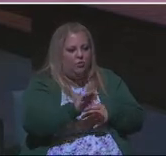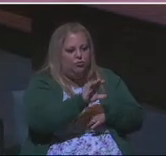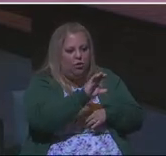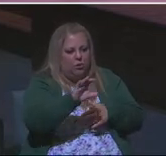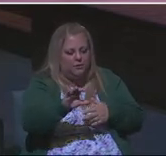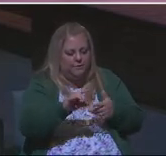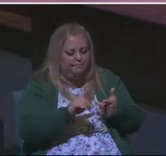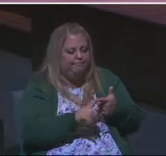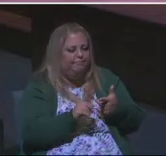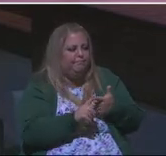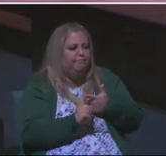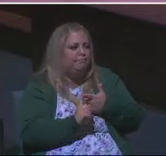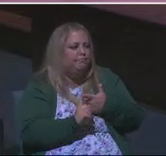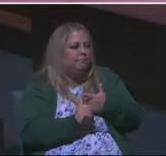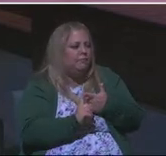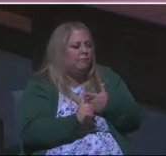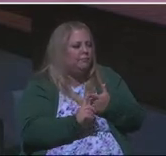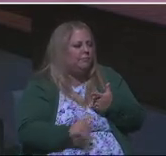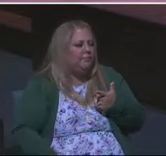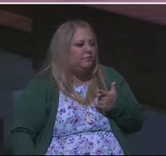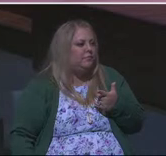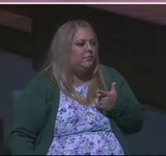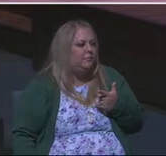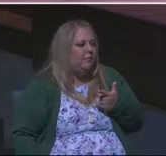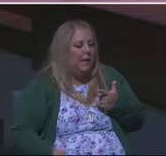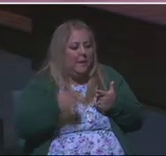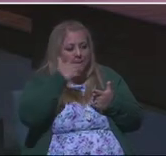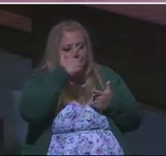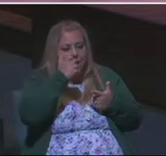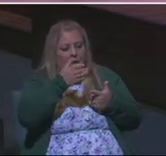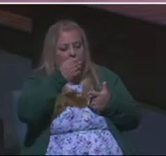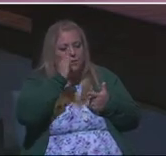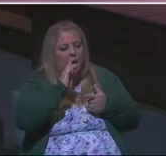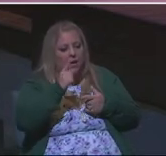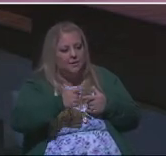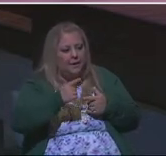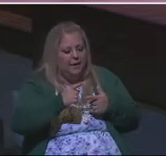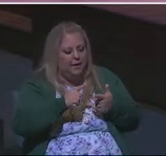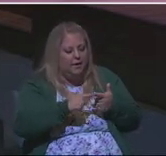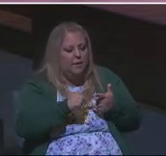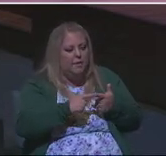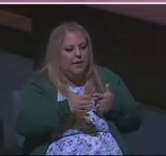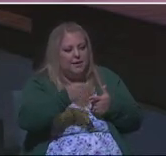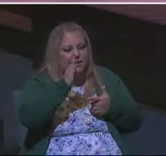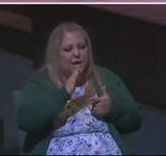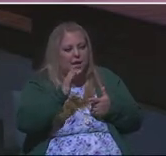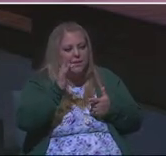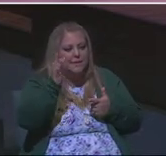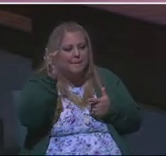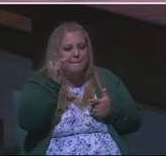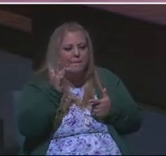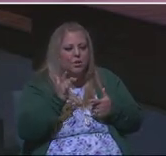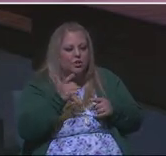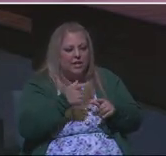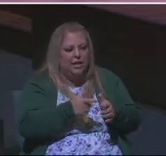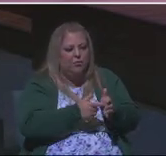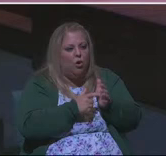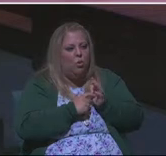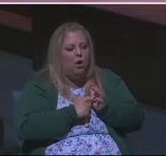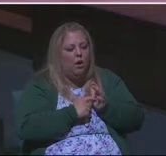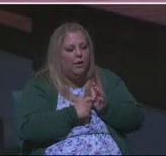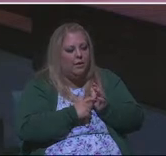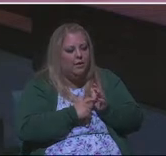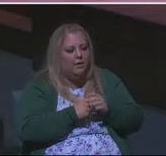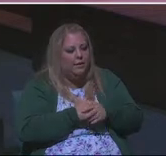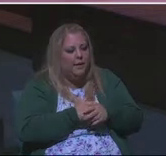why there's a cross. Not only because God demanded it, but number two, God's mercy required it. I love this.